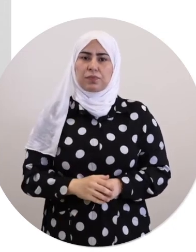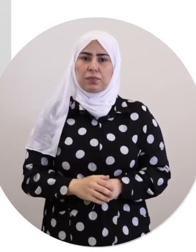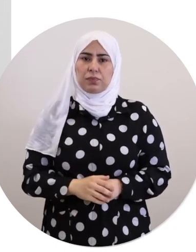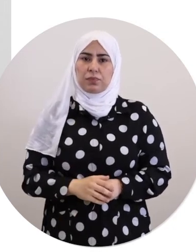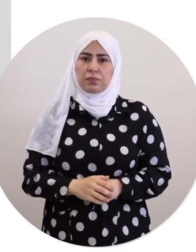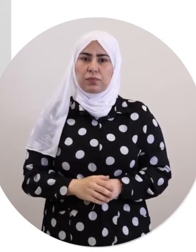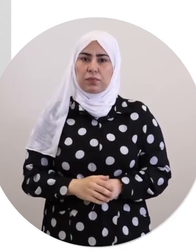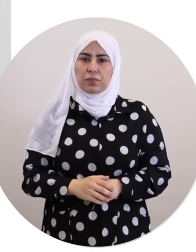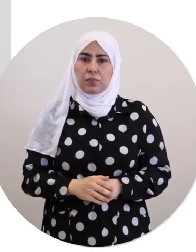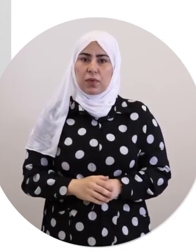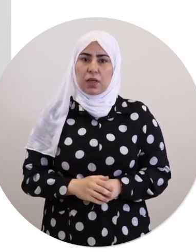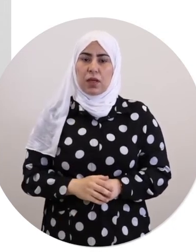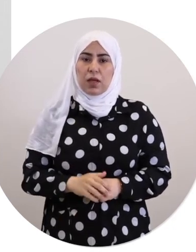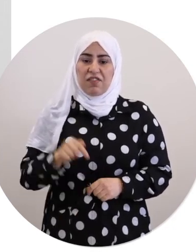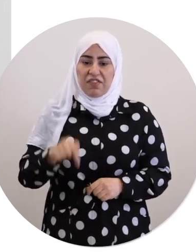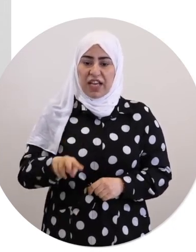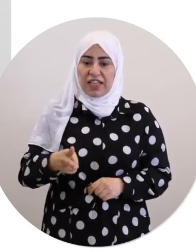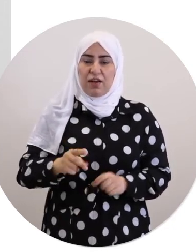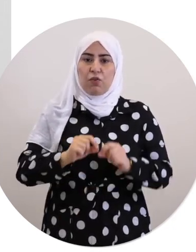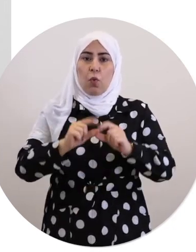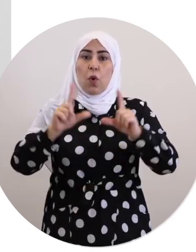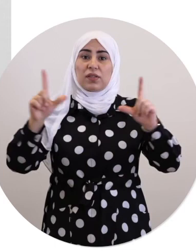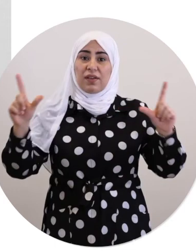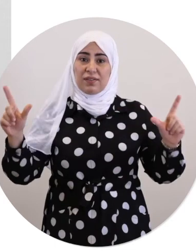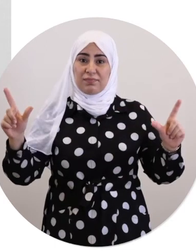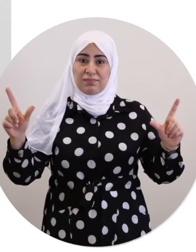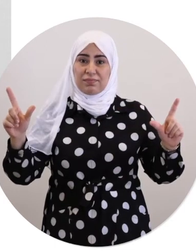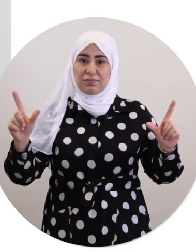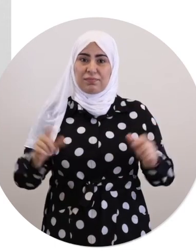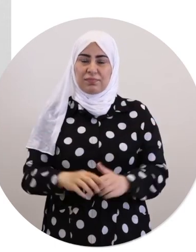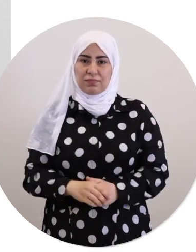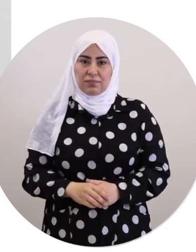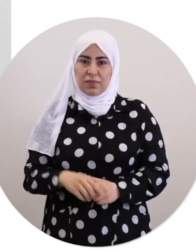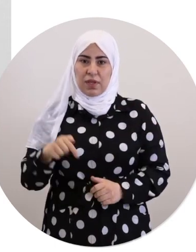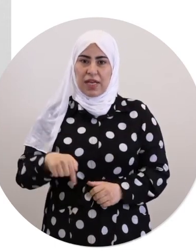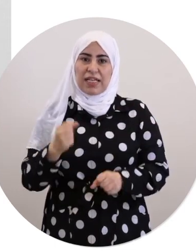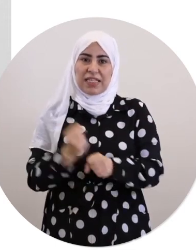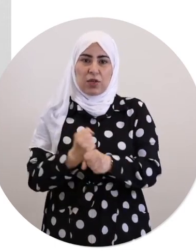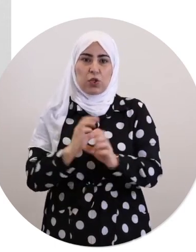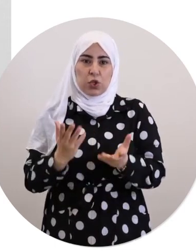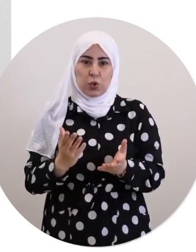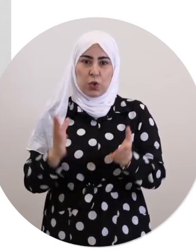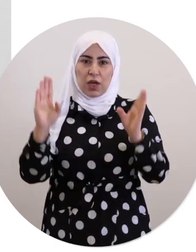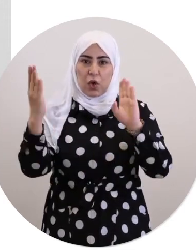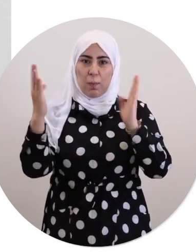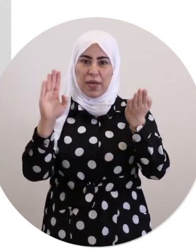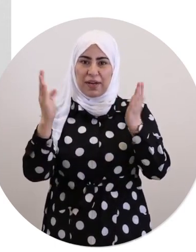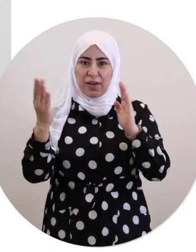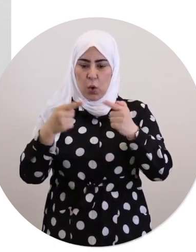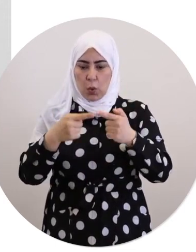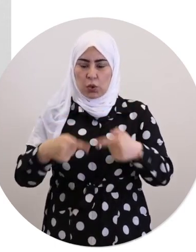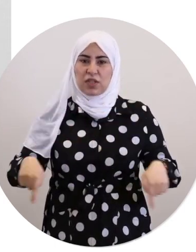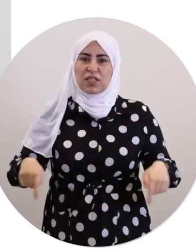if I'm going to compare the two boys in the picture, I'm going to say one is short, whereas the other is tall. Very